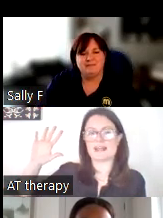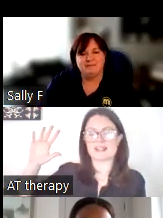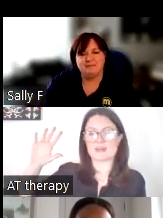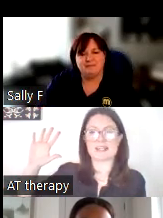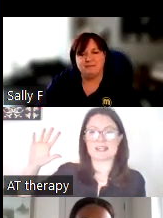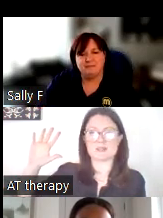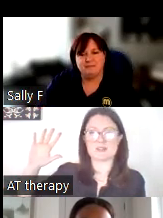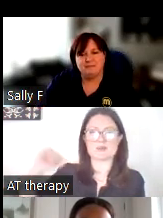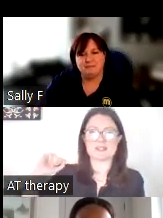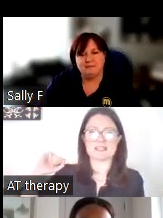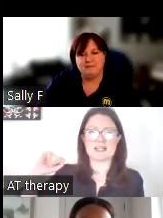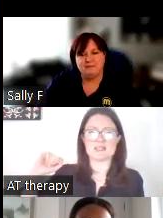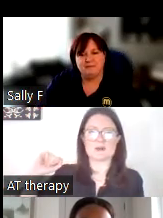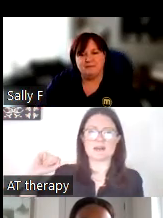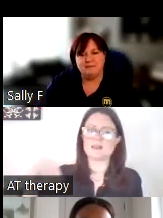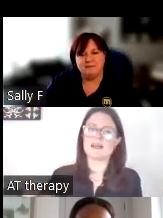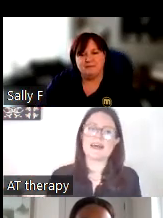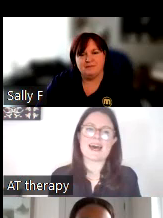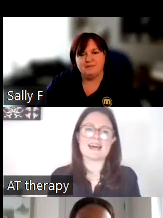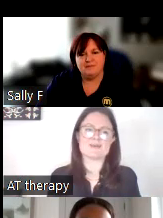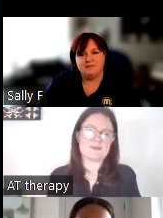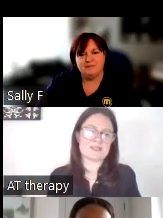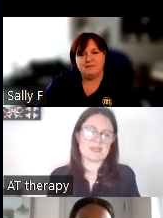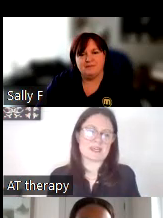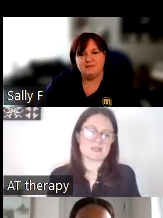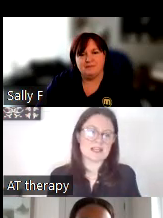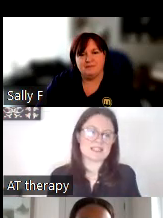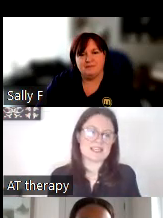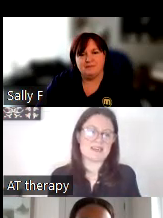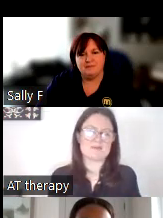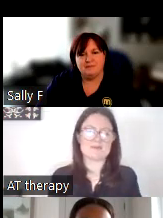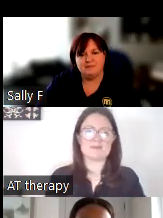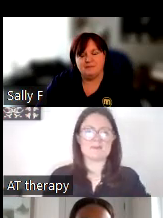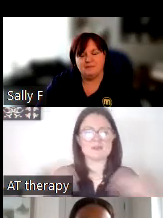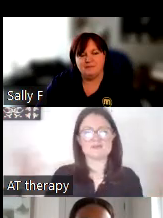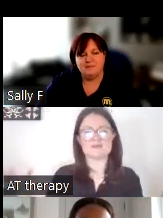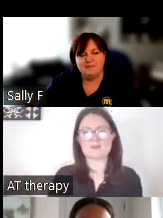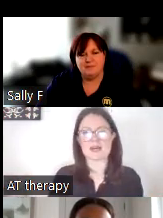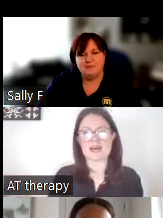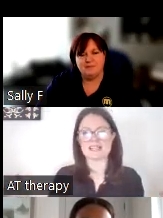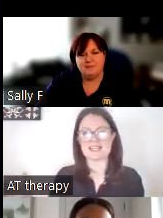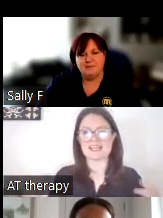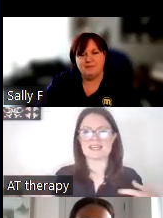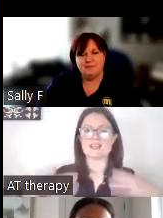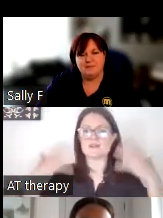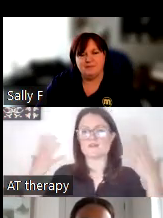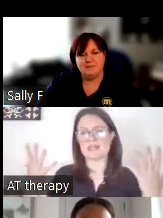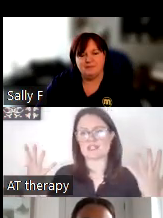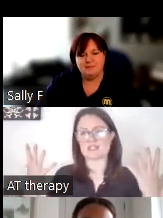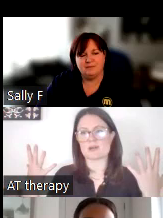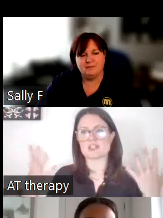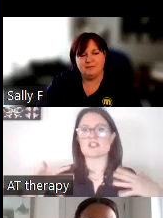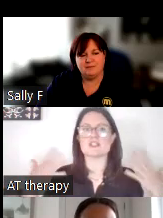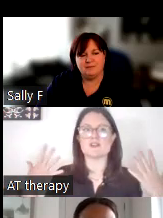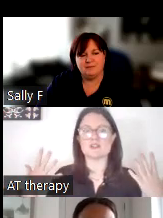And I'll explain that as we do some of the signs as well. And remember to be expressive, put some fun behind it, use your